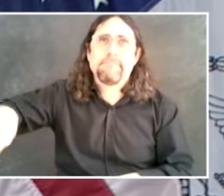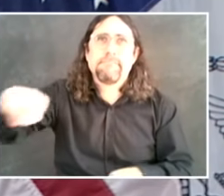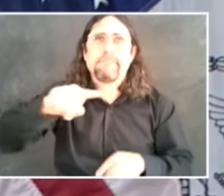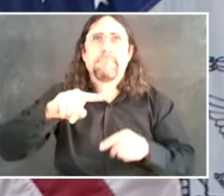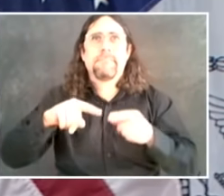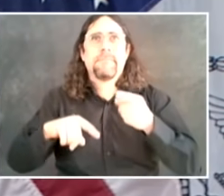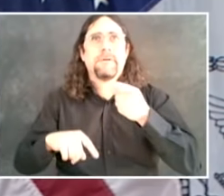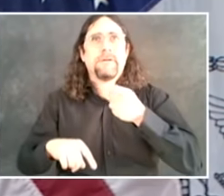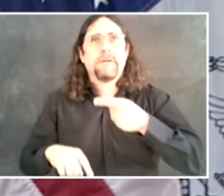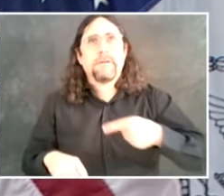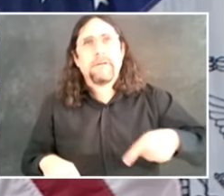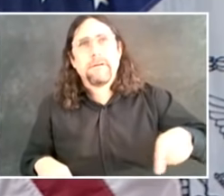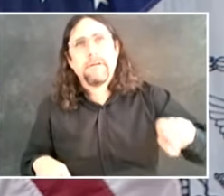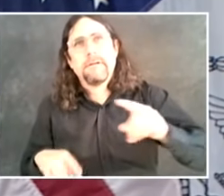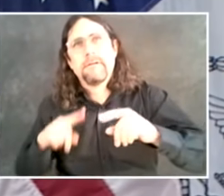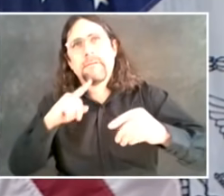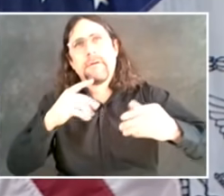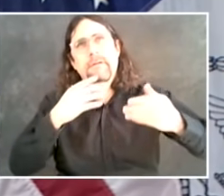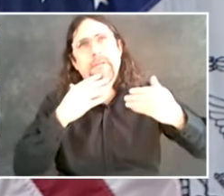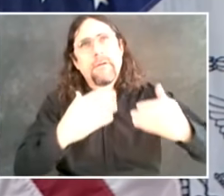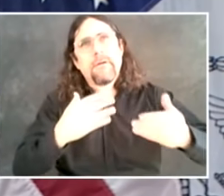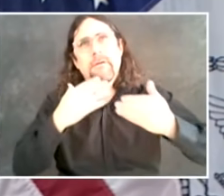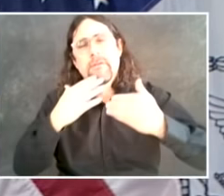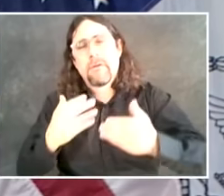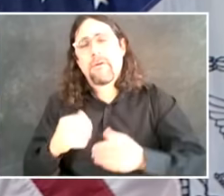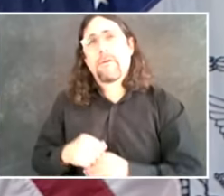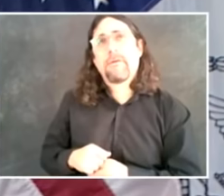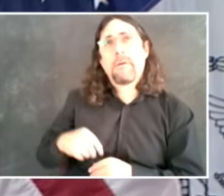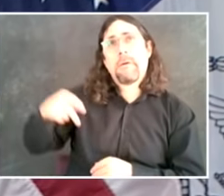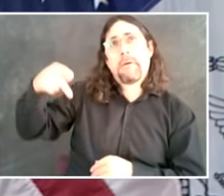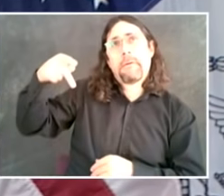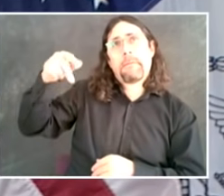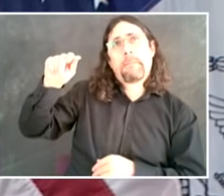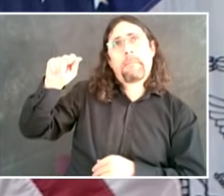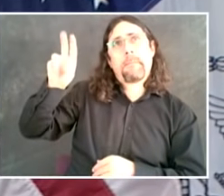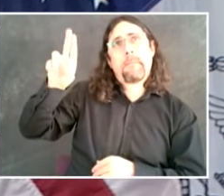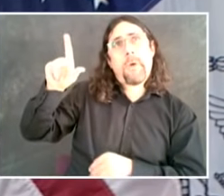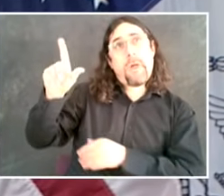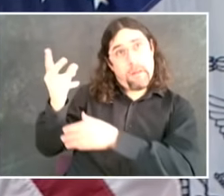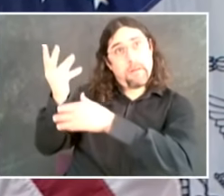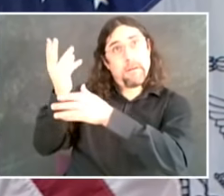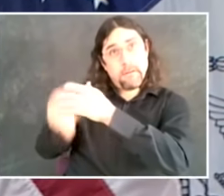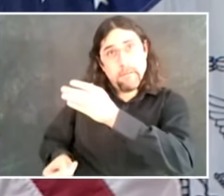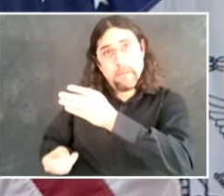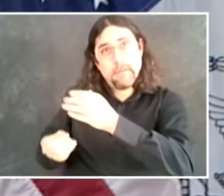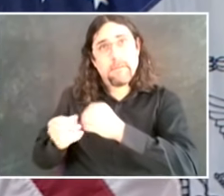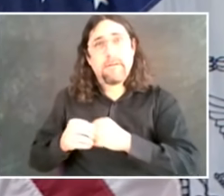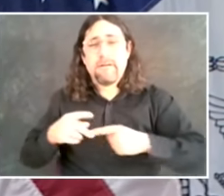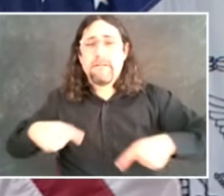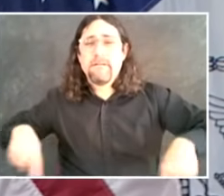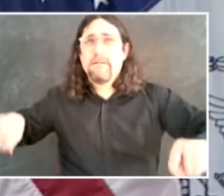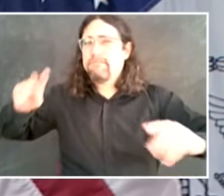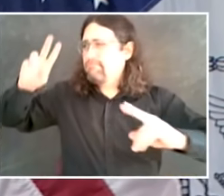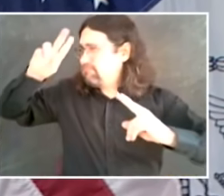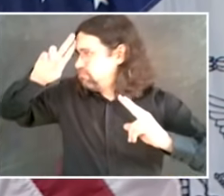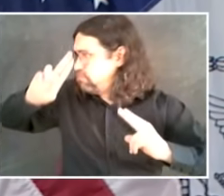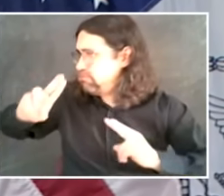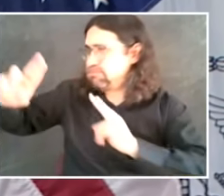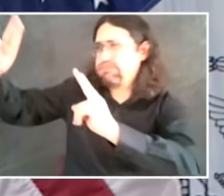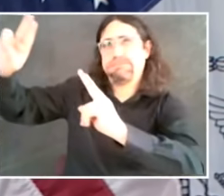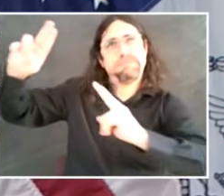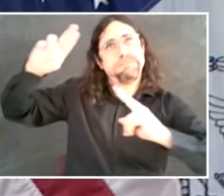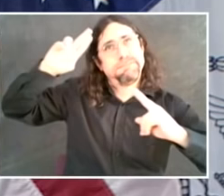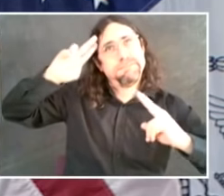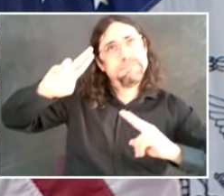our own. And a lot of you may have seen the images, but powerful, powerful respect shown by our first responders to one of their own